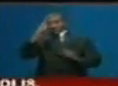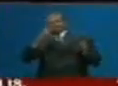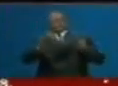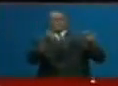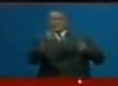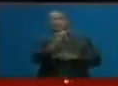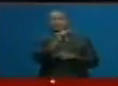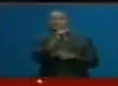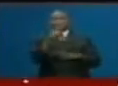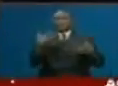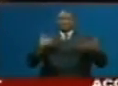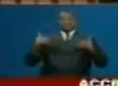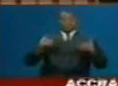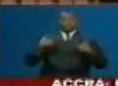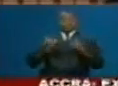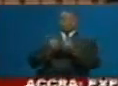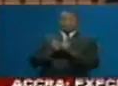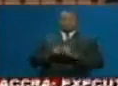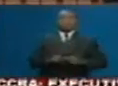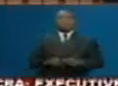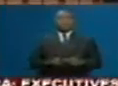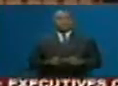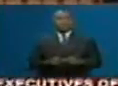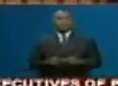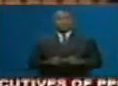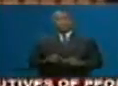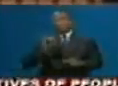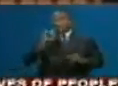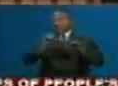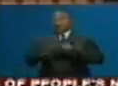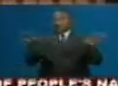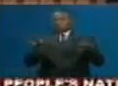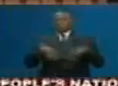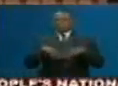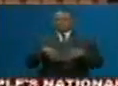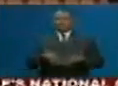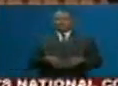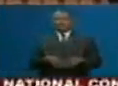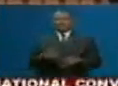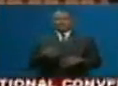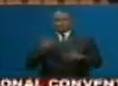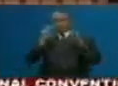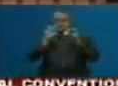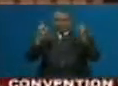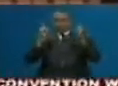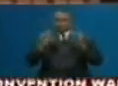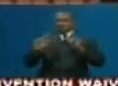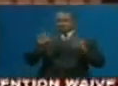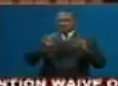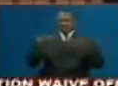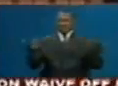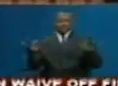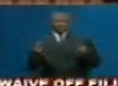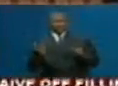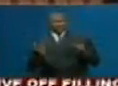had raised an objection to. Well, it's quite clear that they are very supportive, and I'm surprised that people are putting